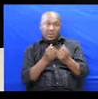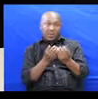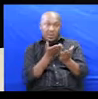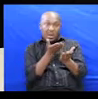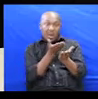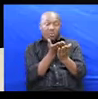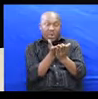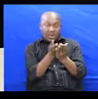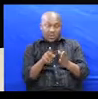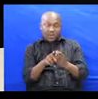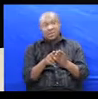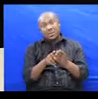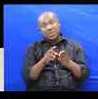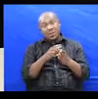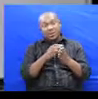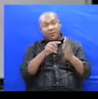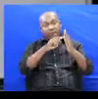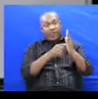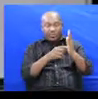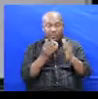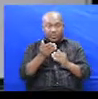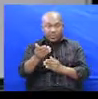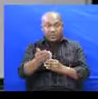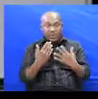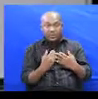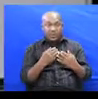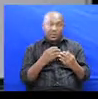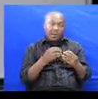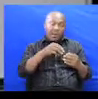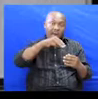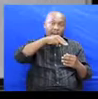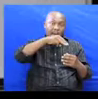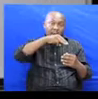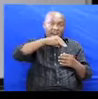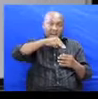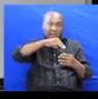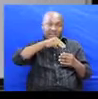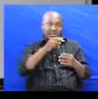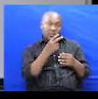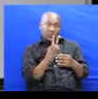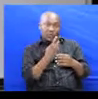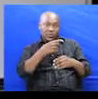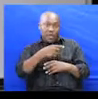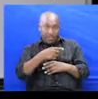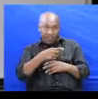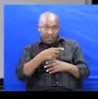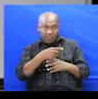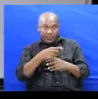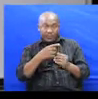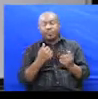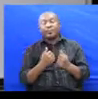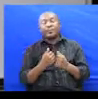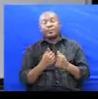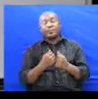first mass over volume. What is this? The mass we are given as 2 grams, the volume we are given. The mass was given